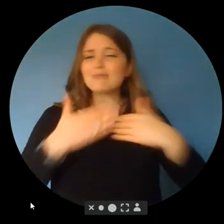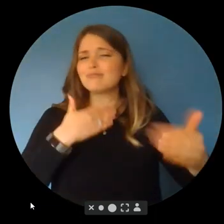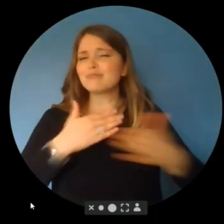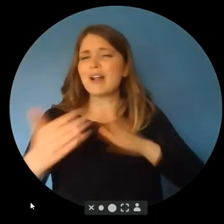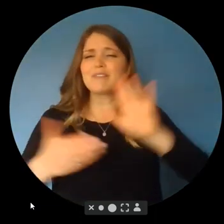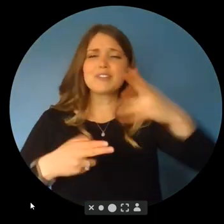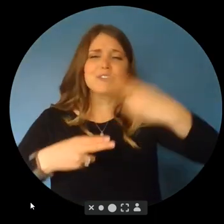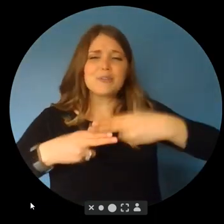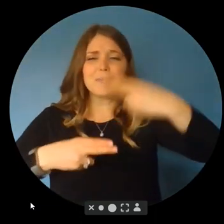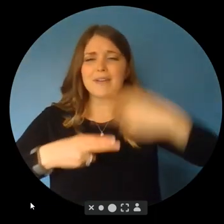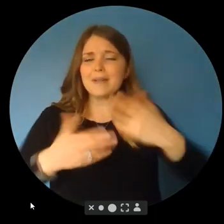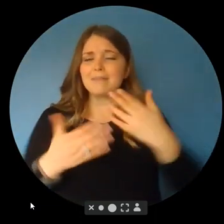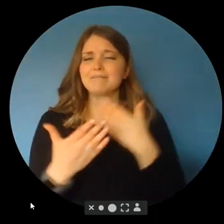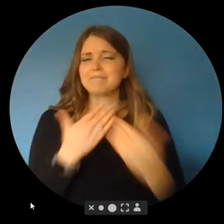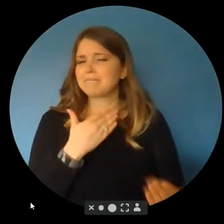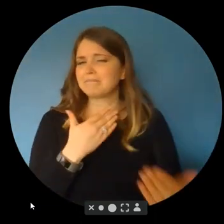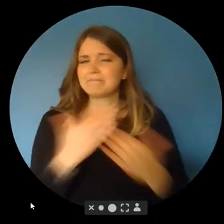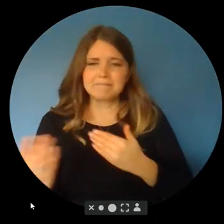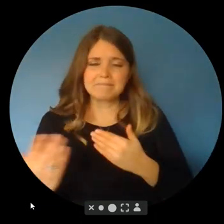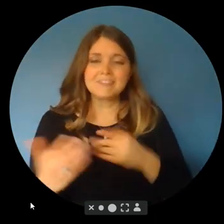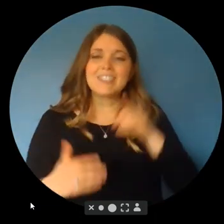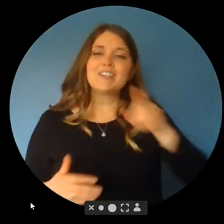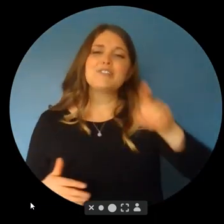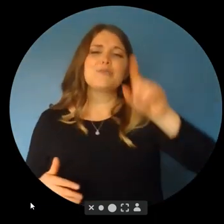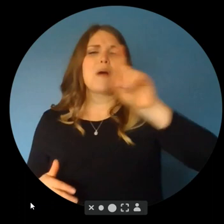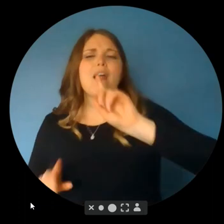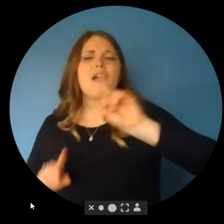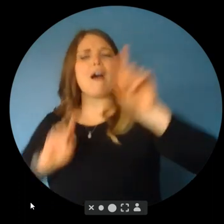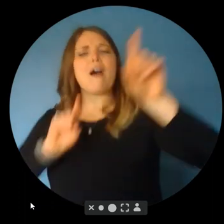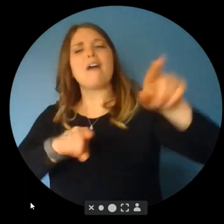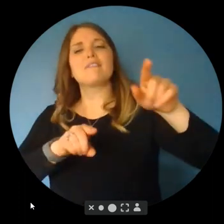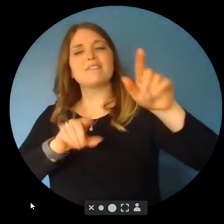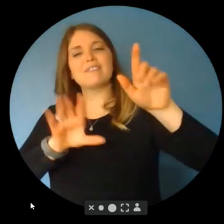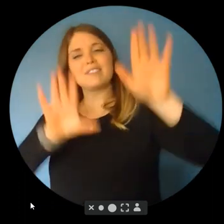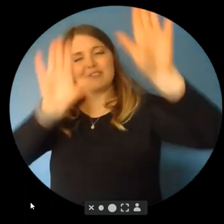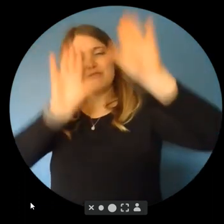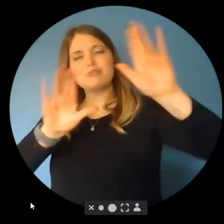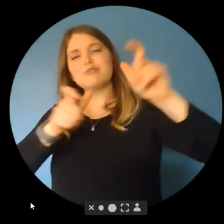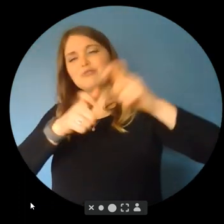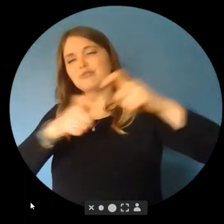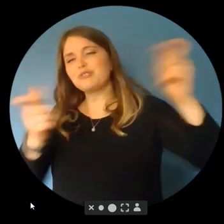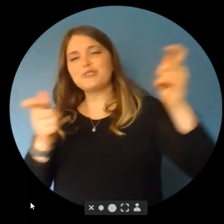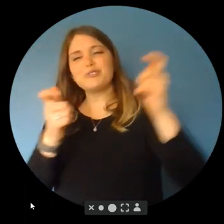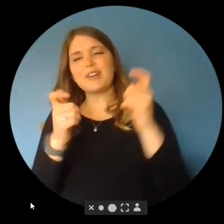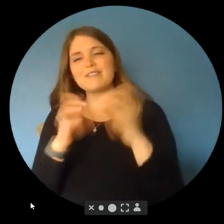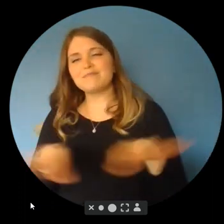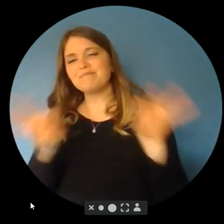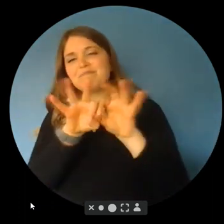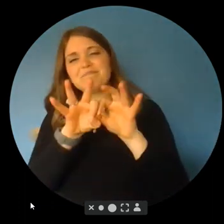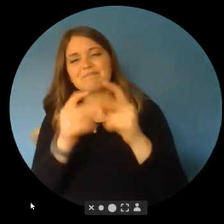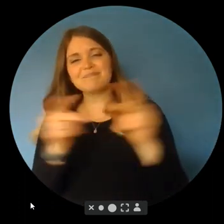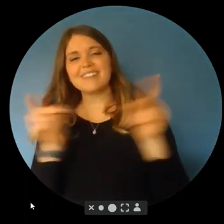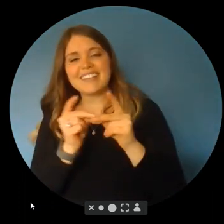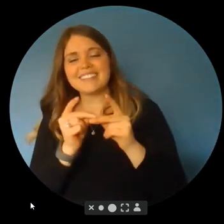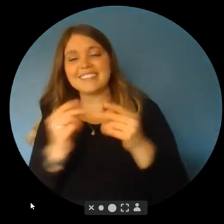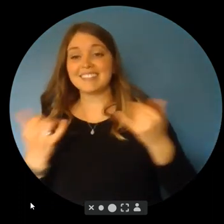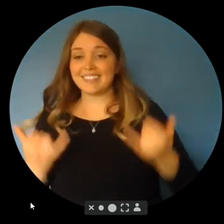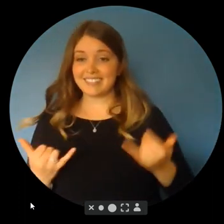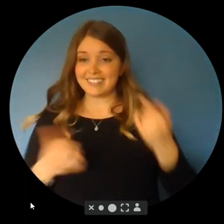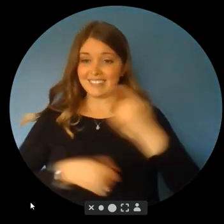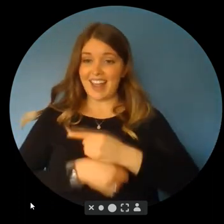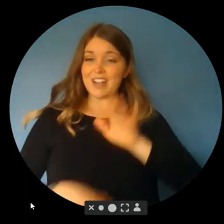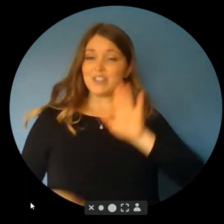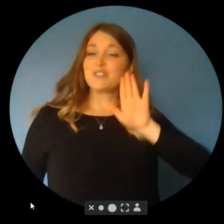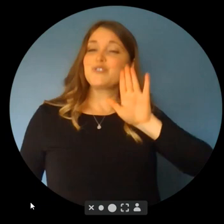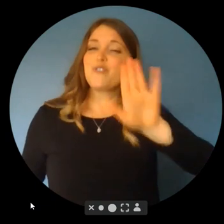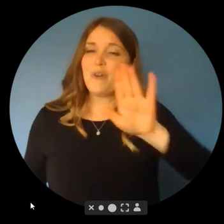O'Shea, you are off to great places. Today is your day. Your mountain is